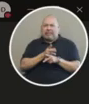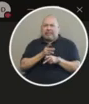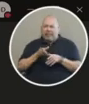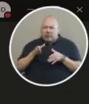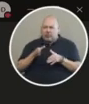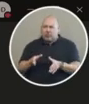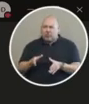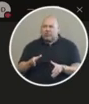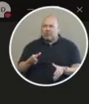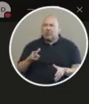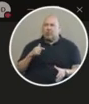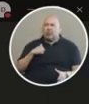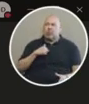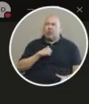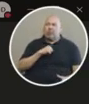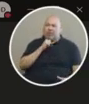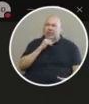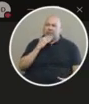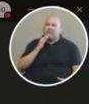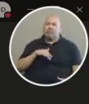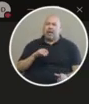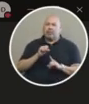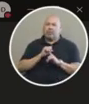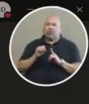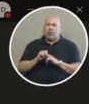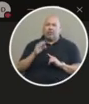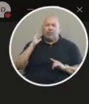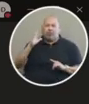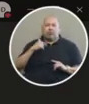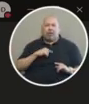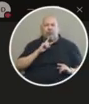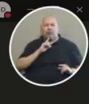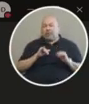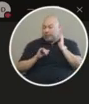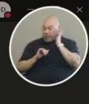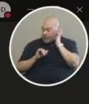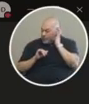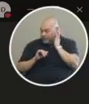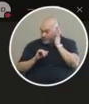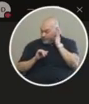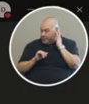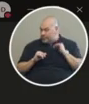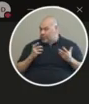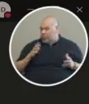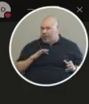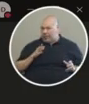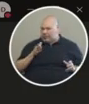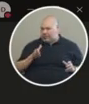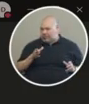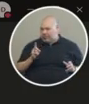then we will be in a bad situation in the future, and I really, really wouldn't want us to be there.